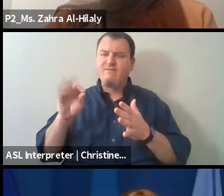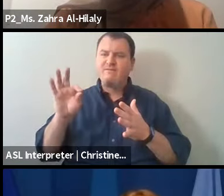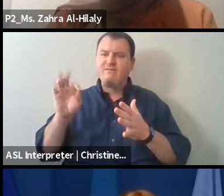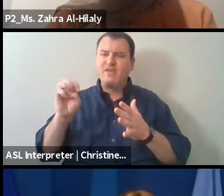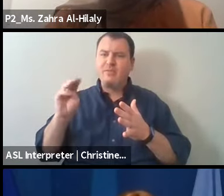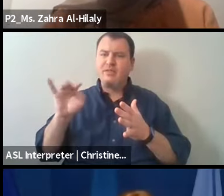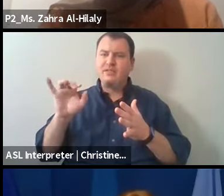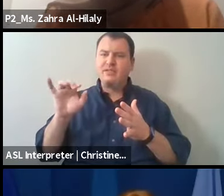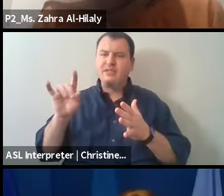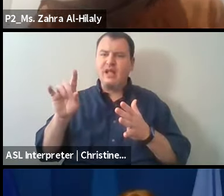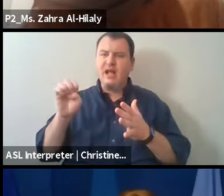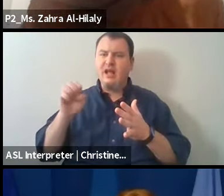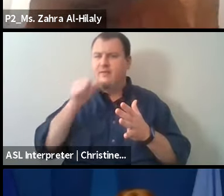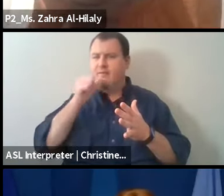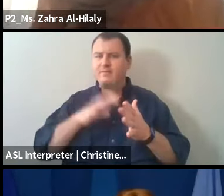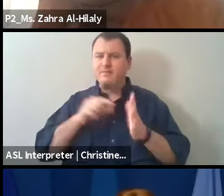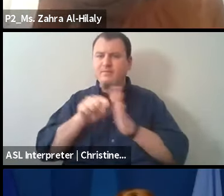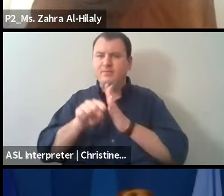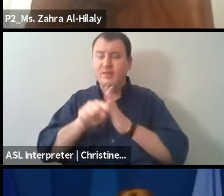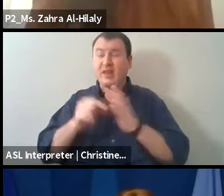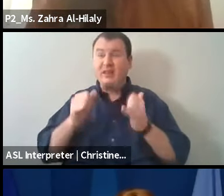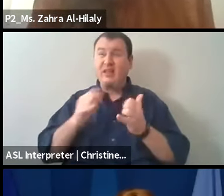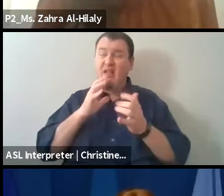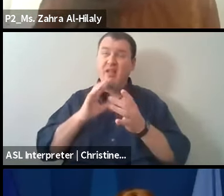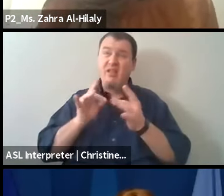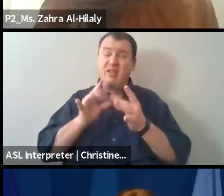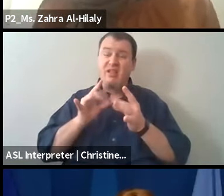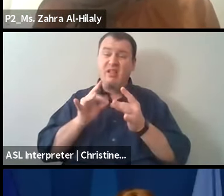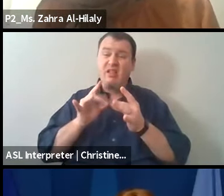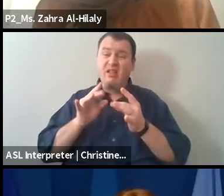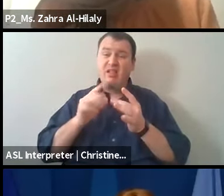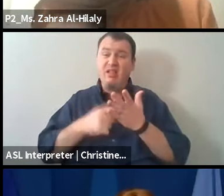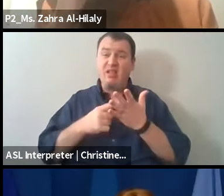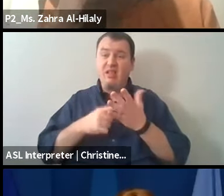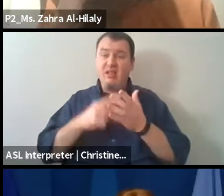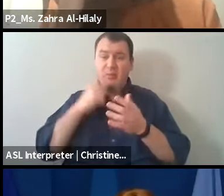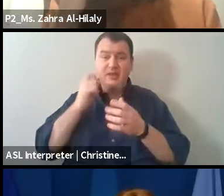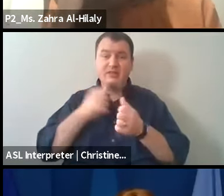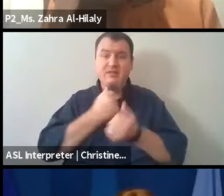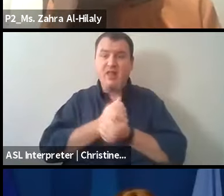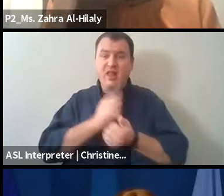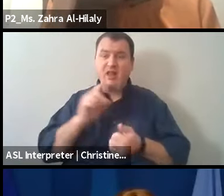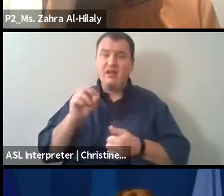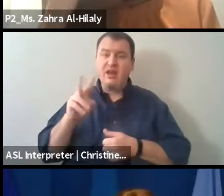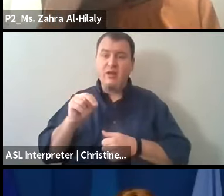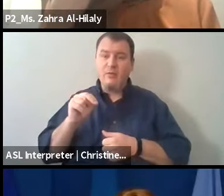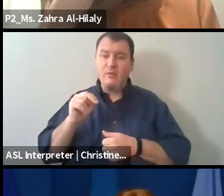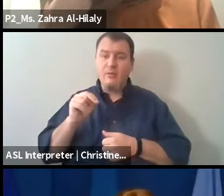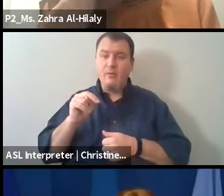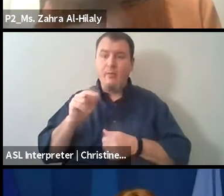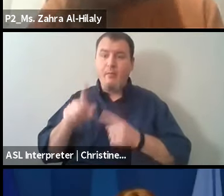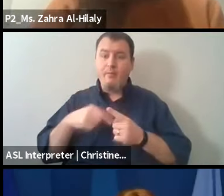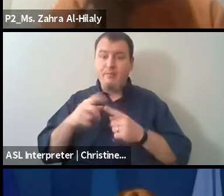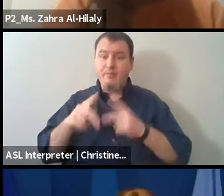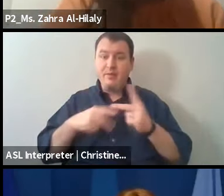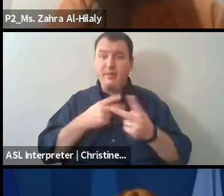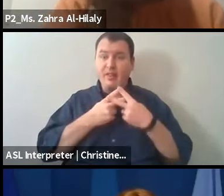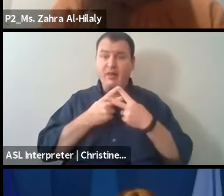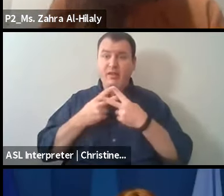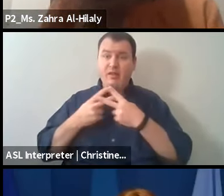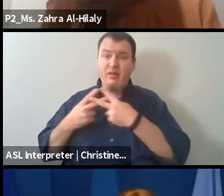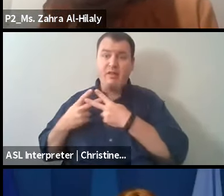became much more spoken about in South Africa because of the lockdown. When people are locked up in a